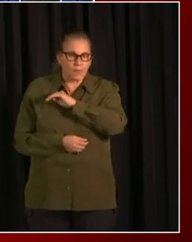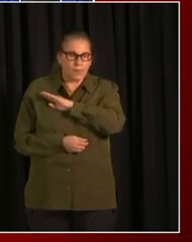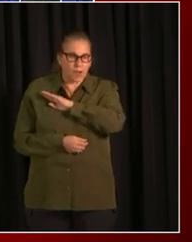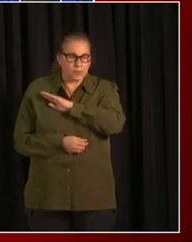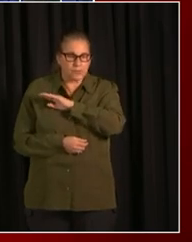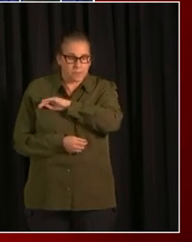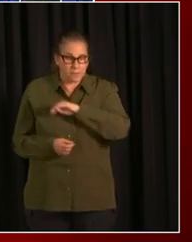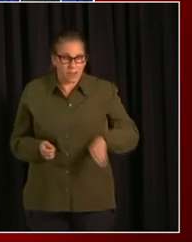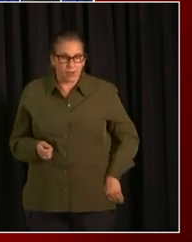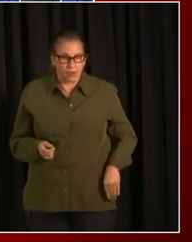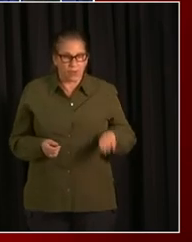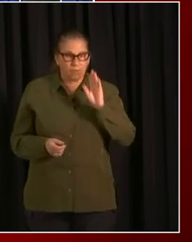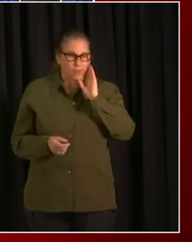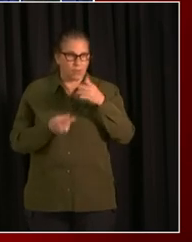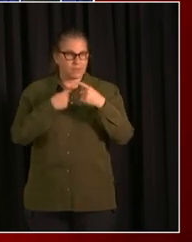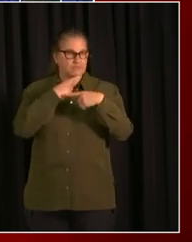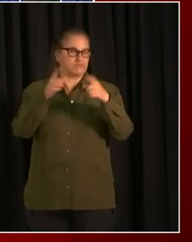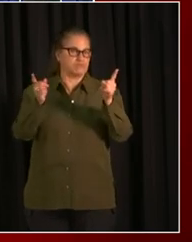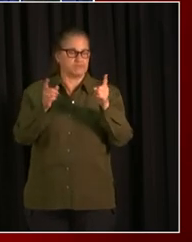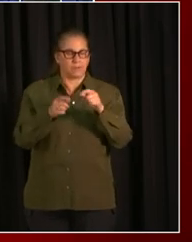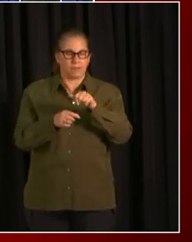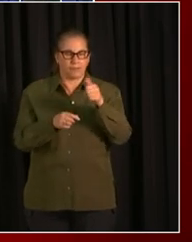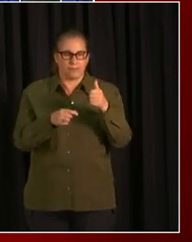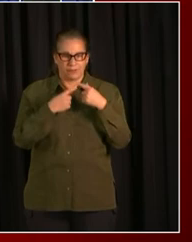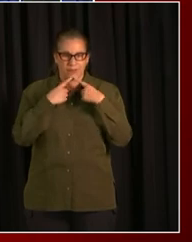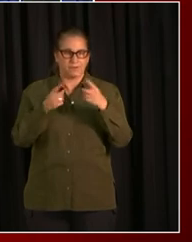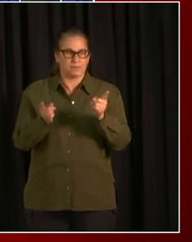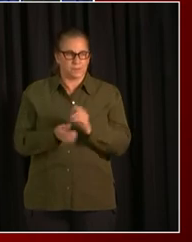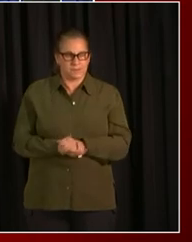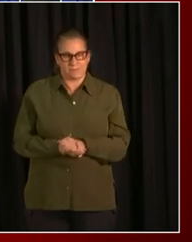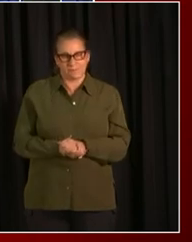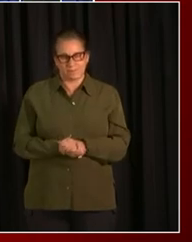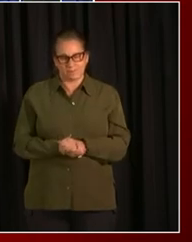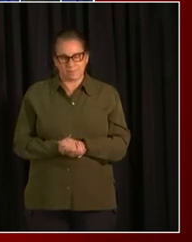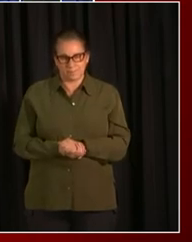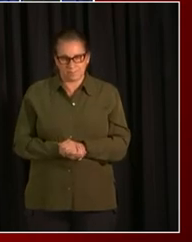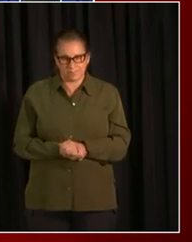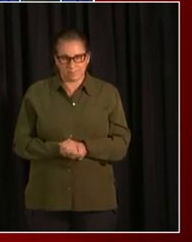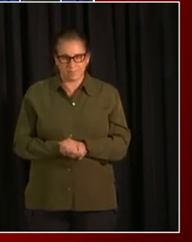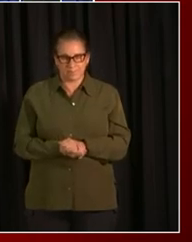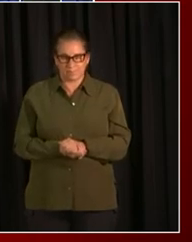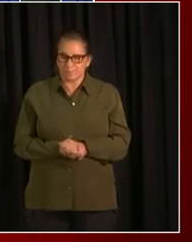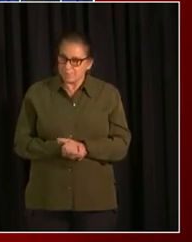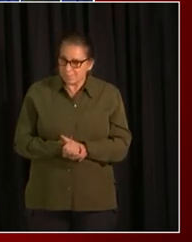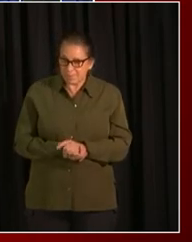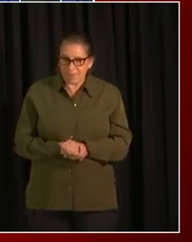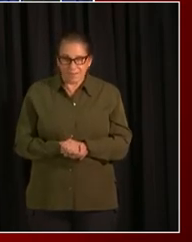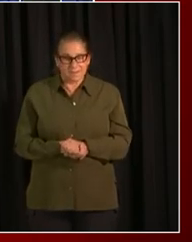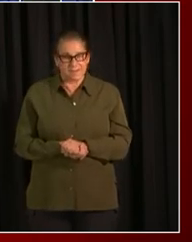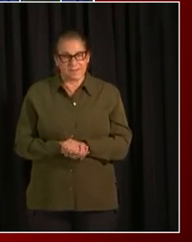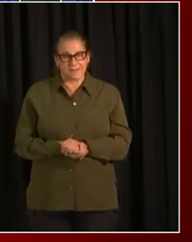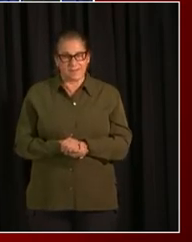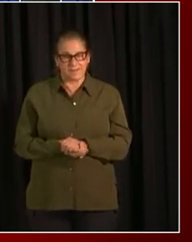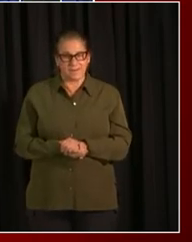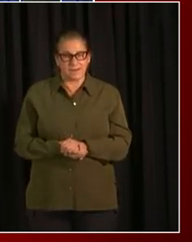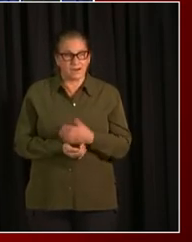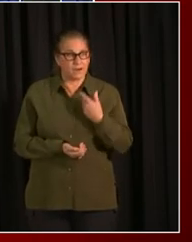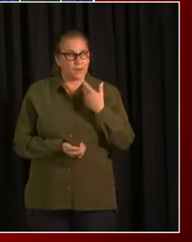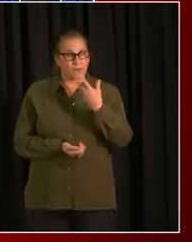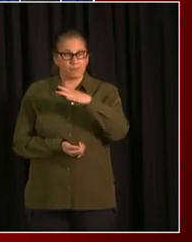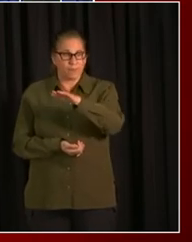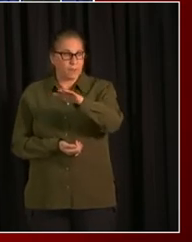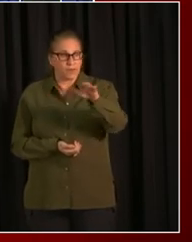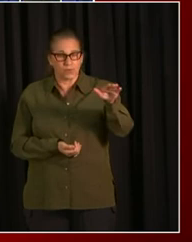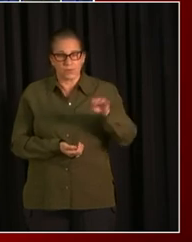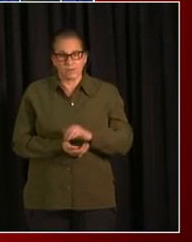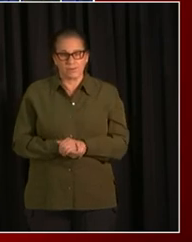press conference tomorrow for more up-to-date information on the district's response to COVID. And again, want to just remind everyone